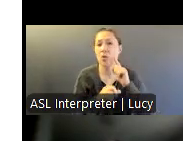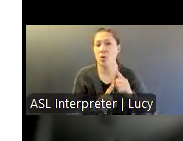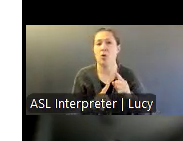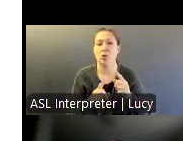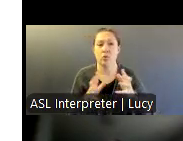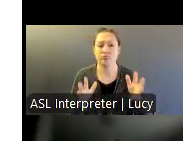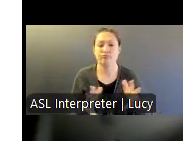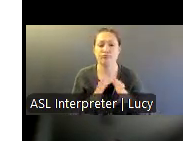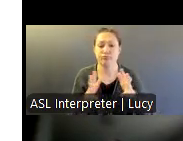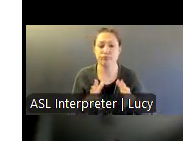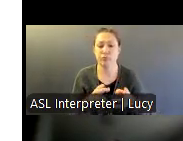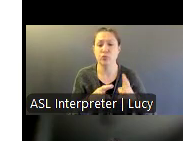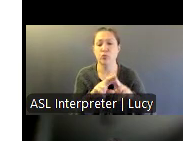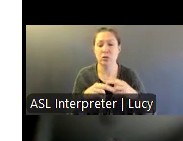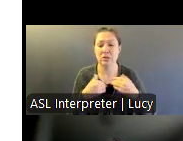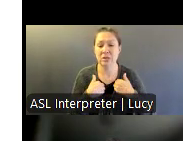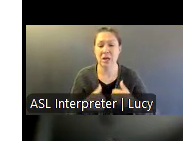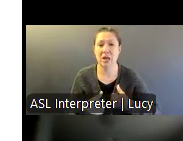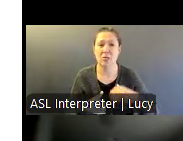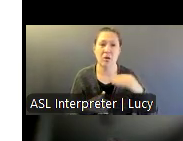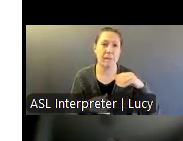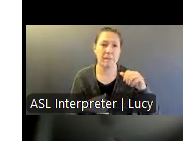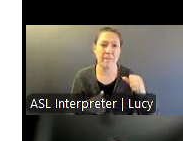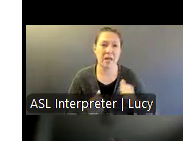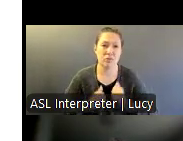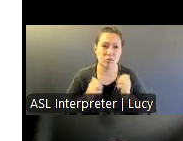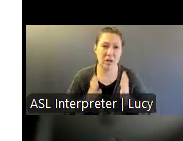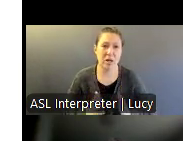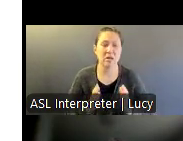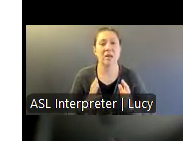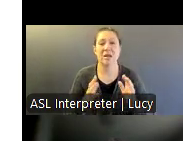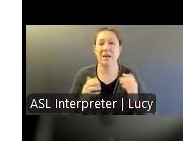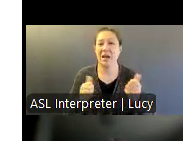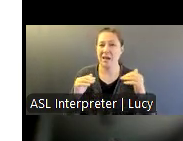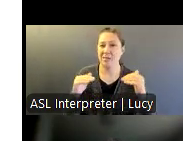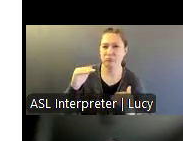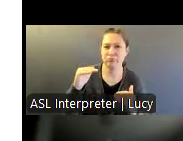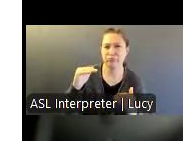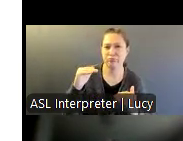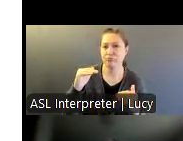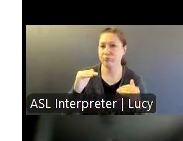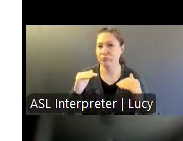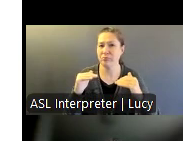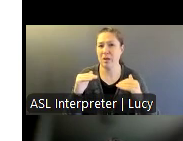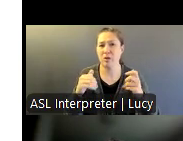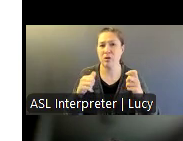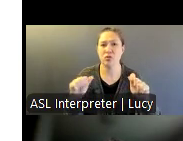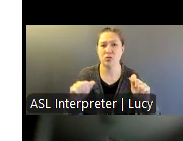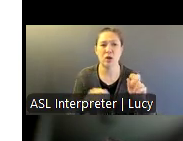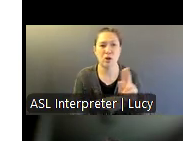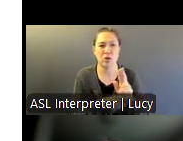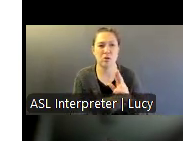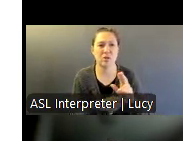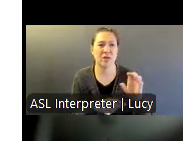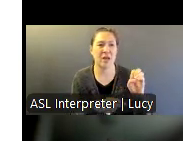of Massachusetts residents and reduce health inequities through a health equity data and response system. So I already